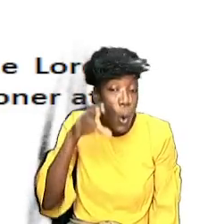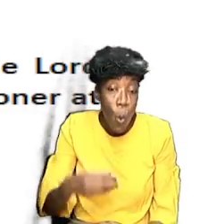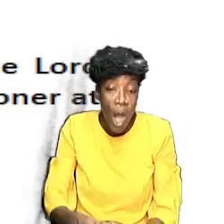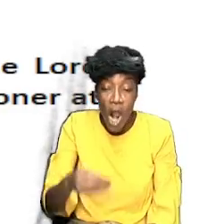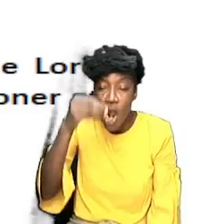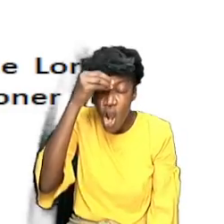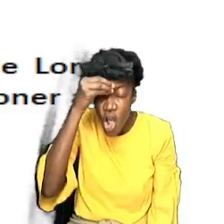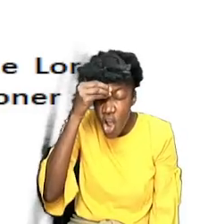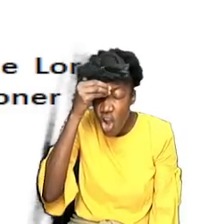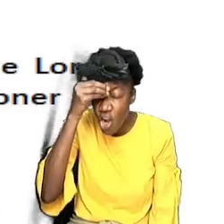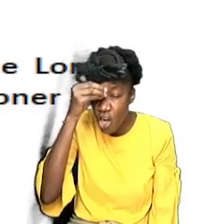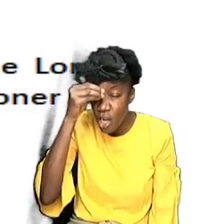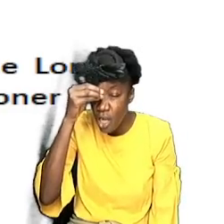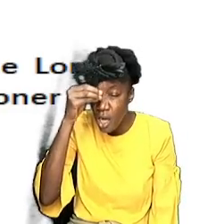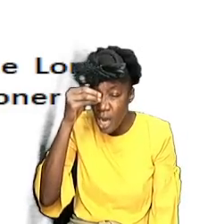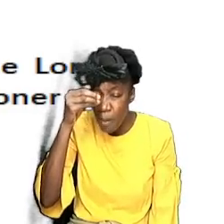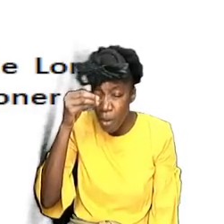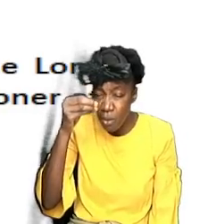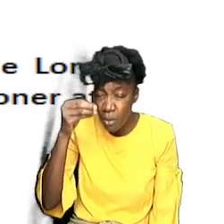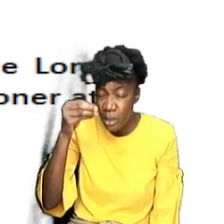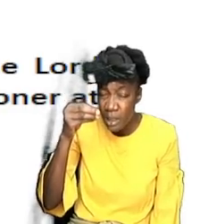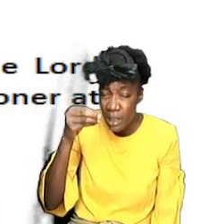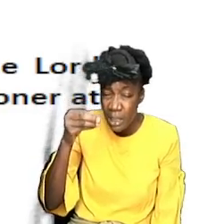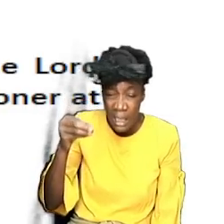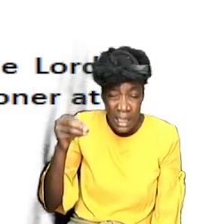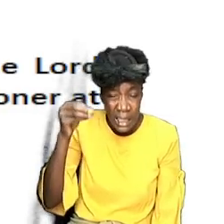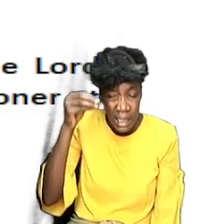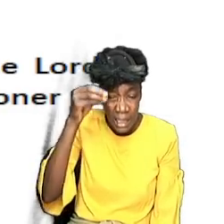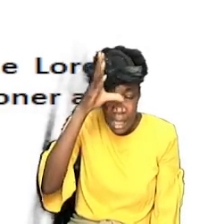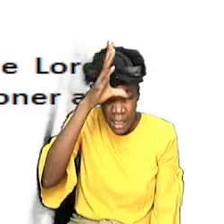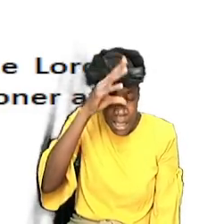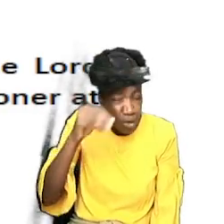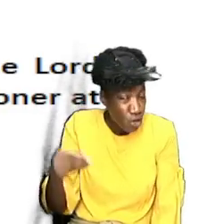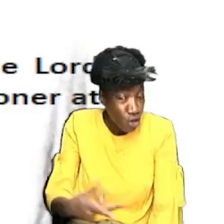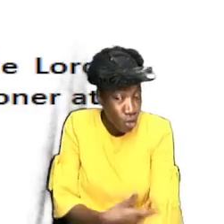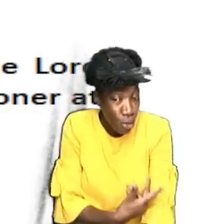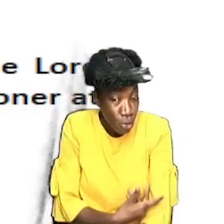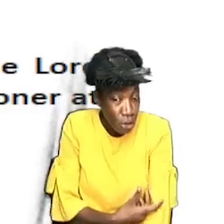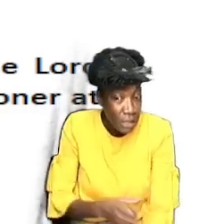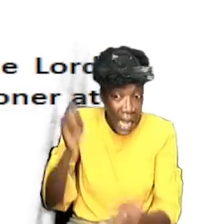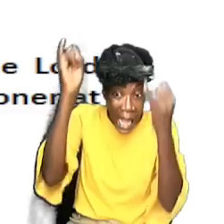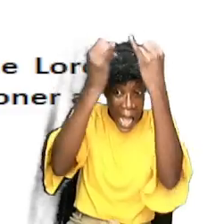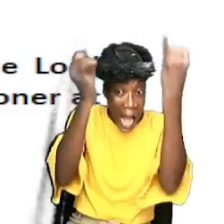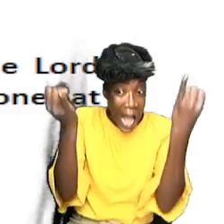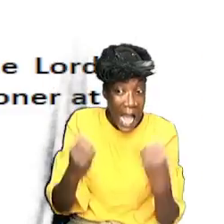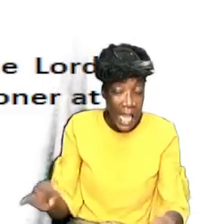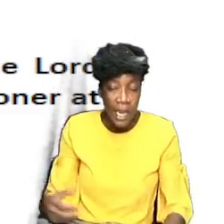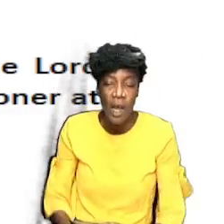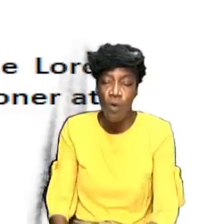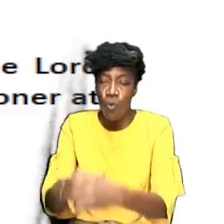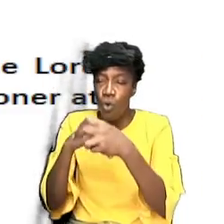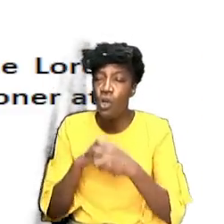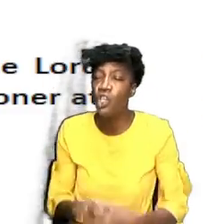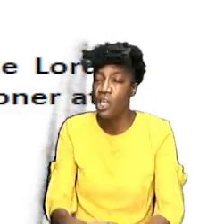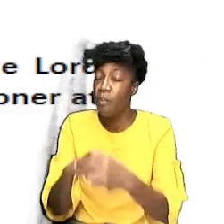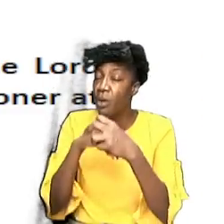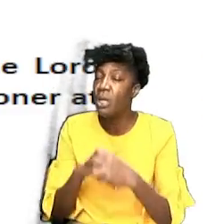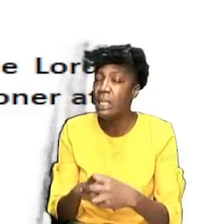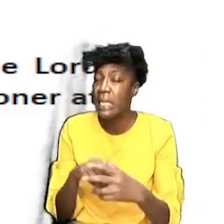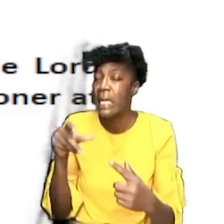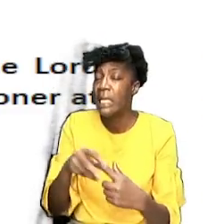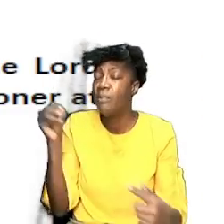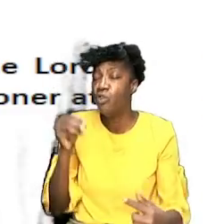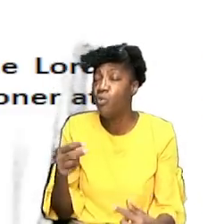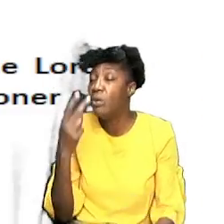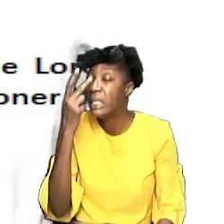who decided that, and these men were idol worshippers themselves, but they decided that they're going to take on, because they see the